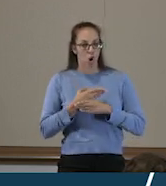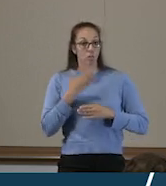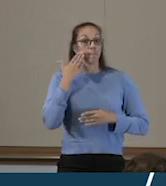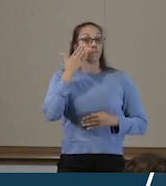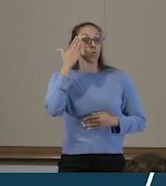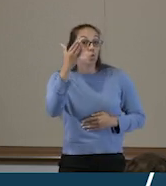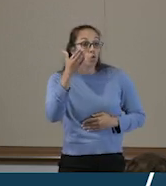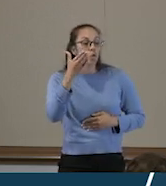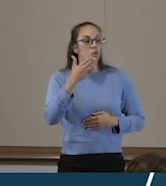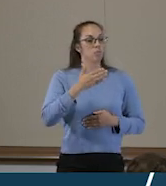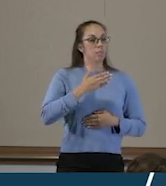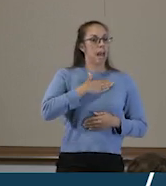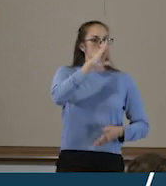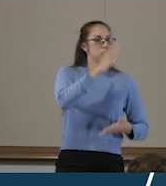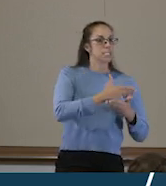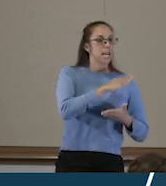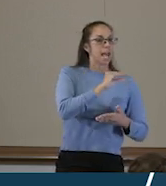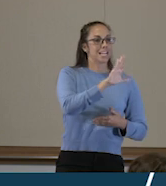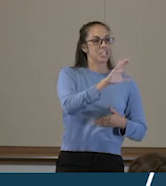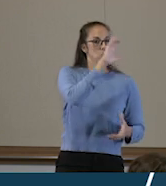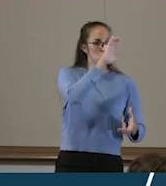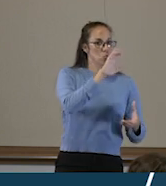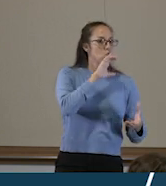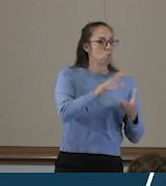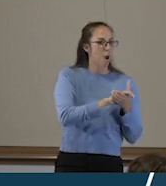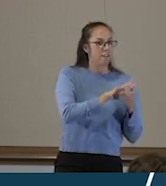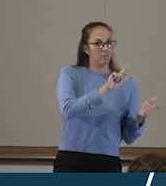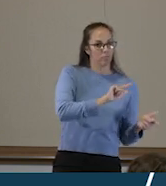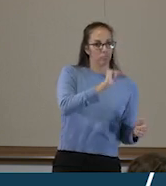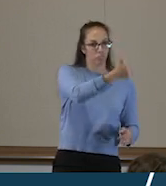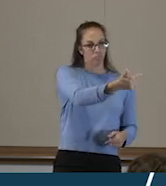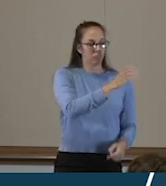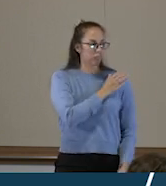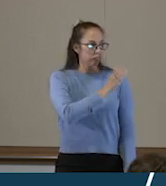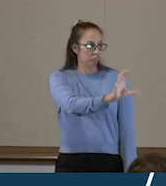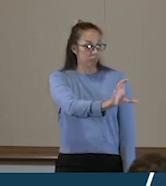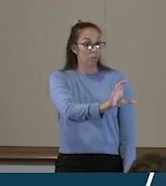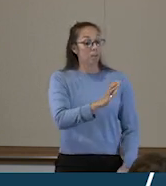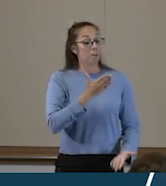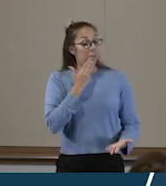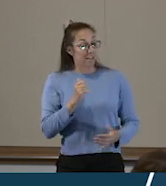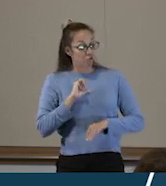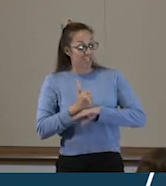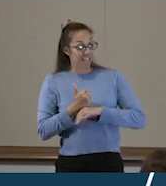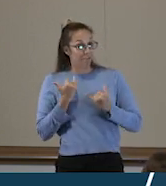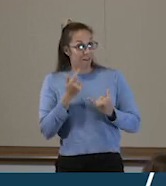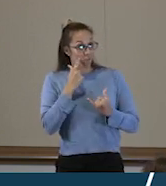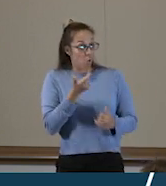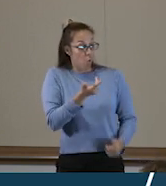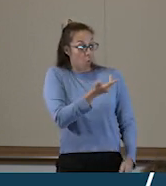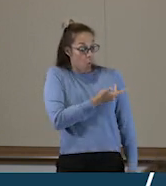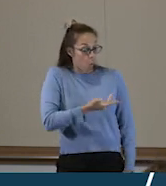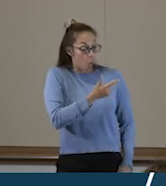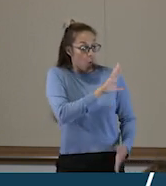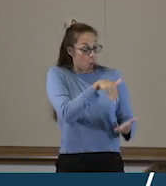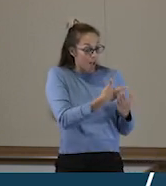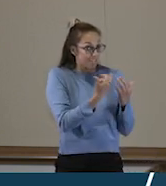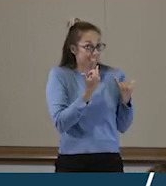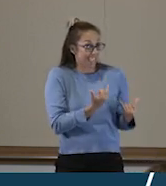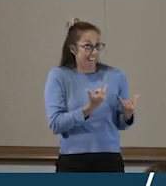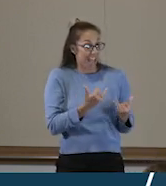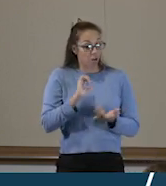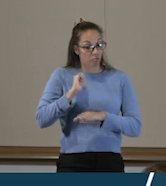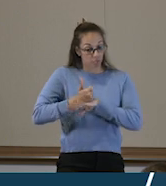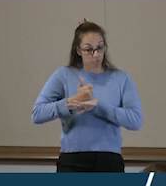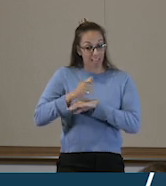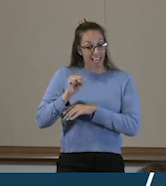wife to be. Mhm. Would it be better to go ahead and set it up for all of us now, or would it be better for us to just be doing and